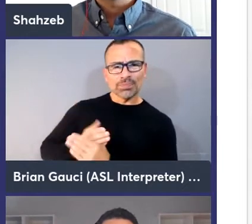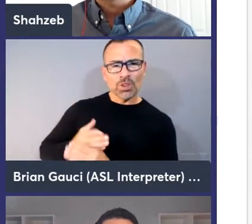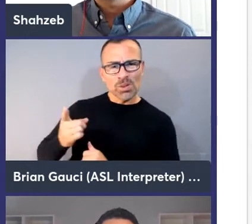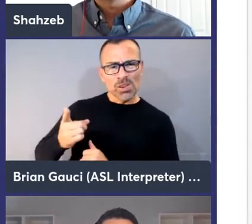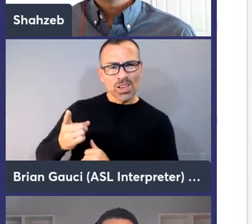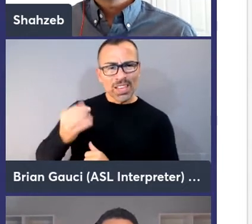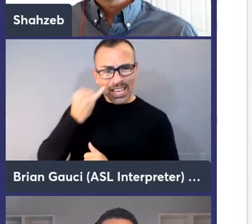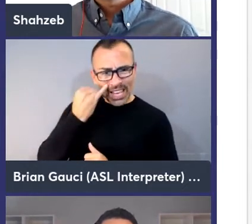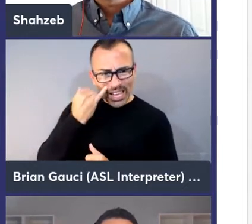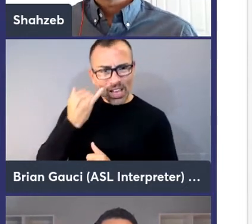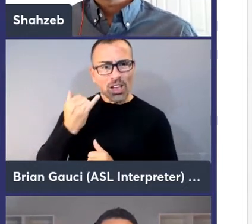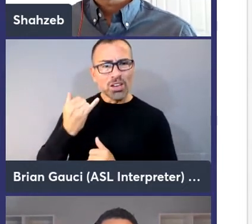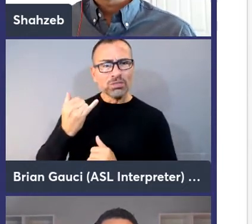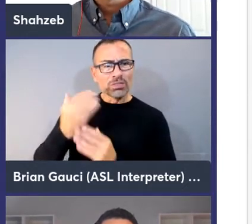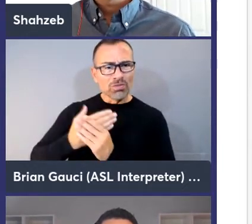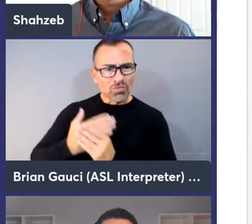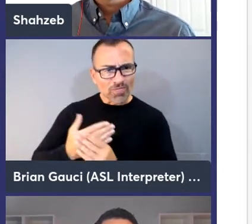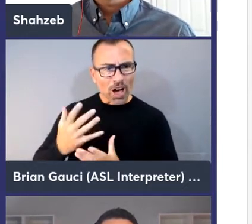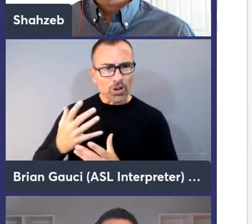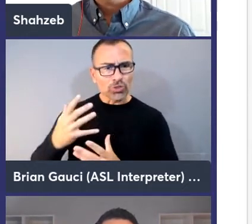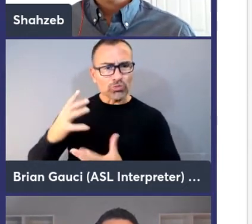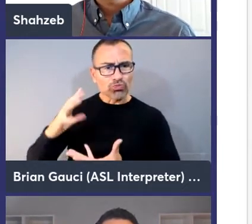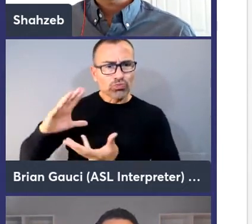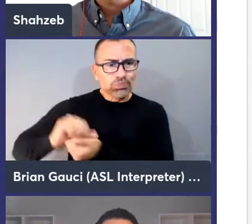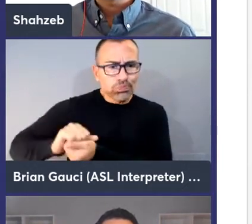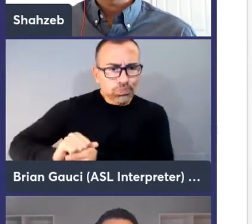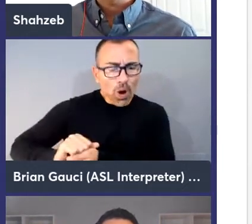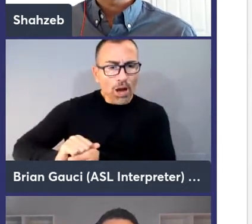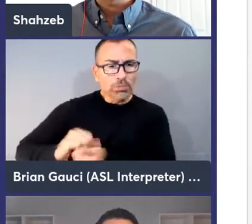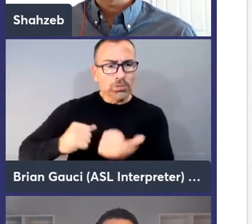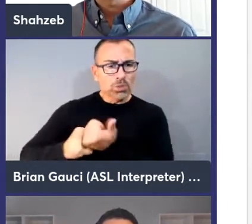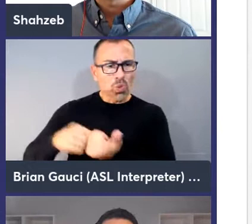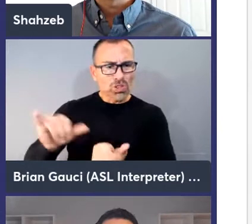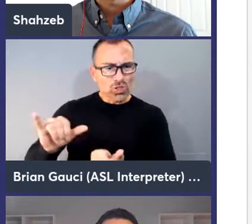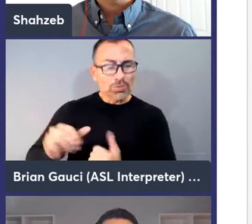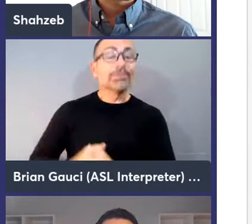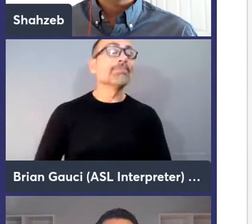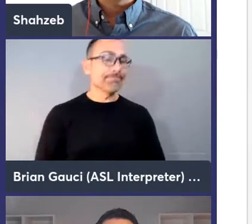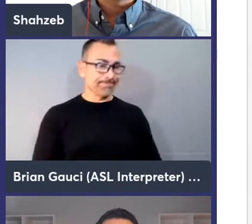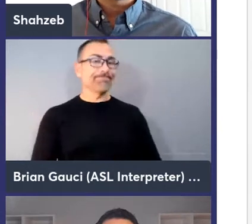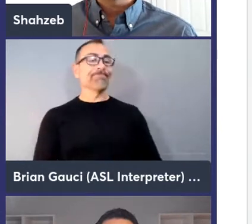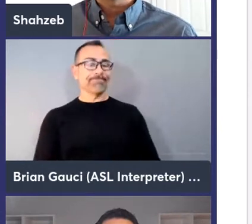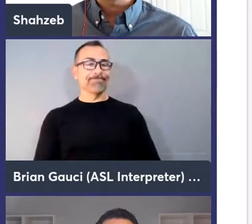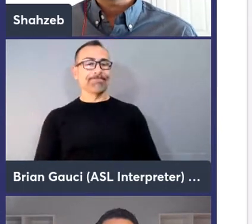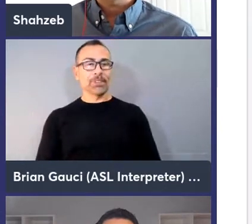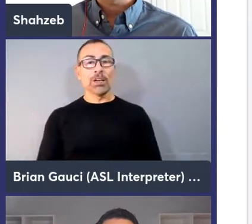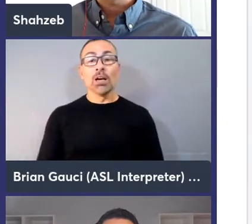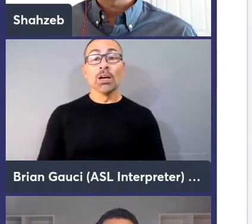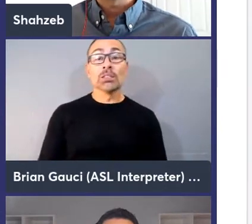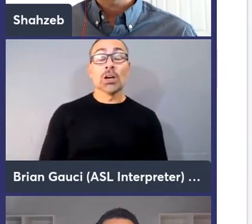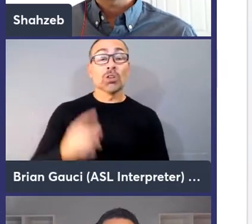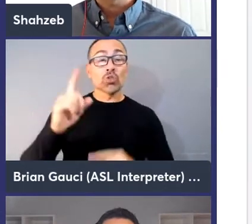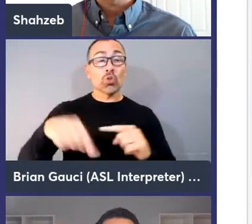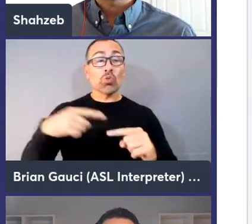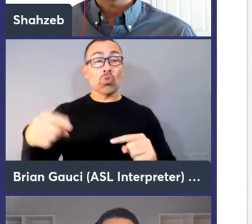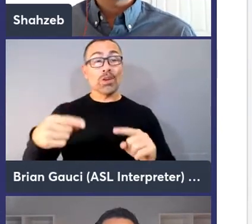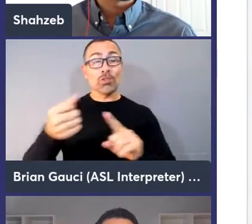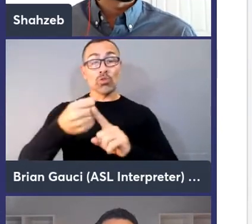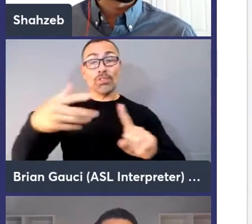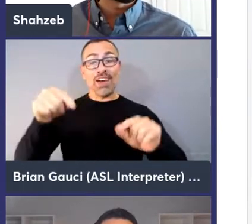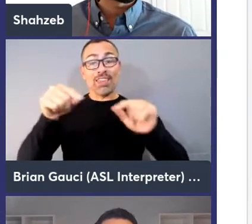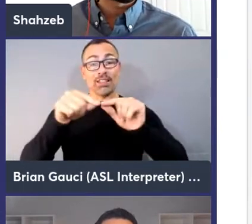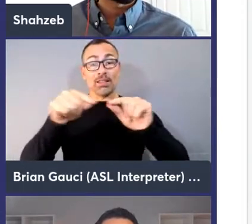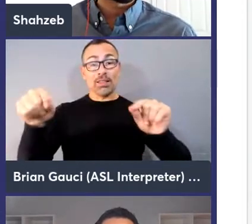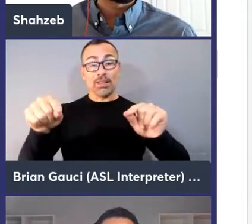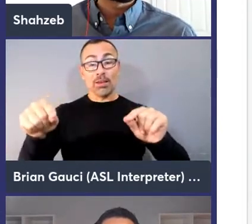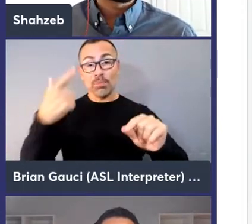Yes. Oh, So that's nice. so once you define that, because I am the bucket owner, I don't have to do this. But if I was